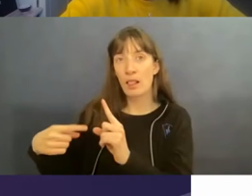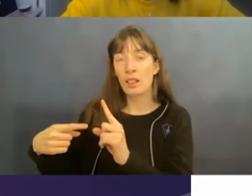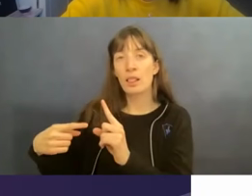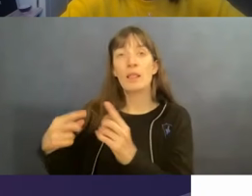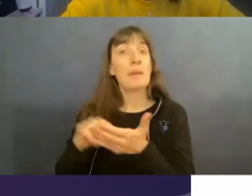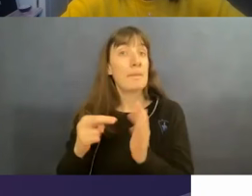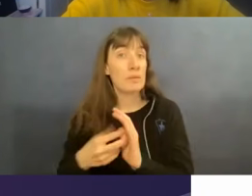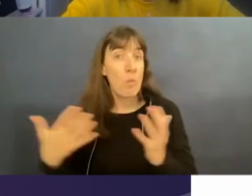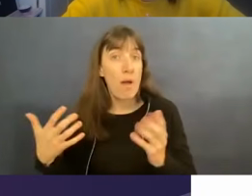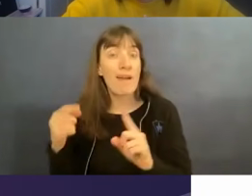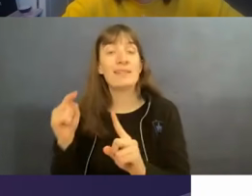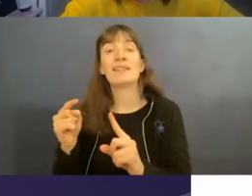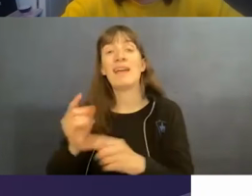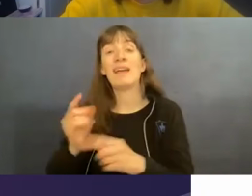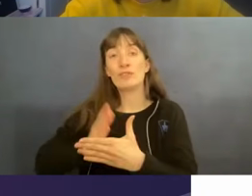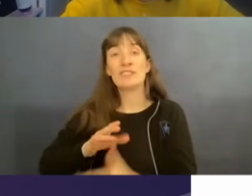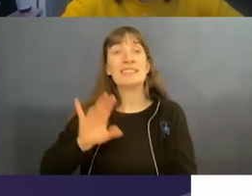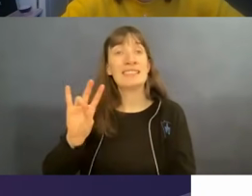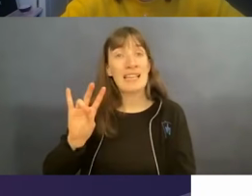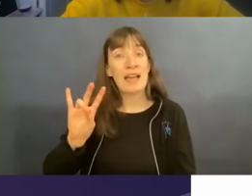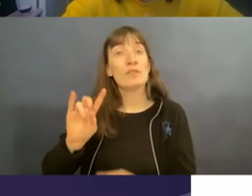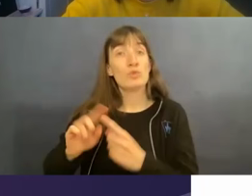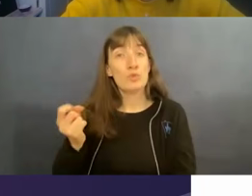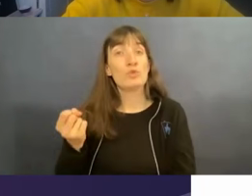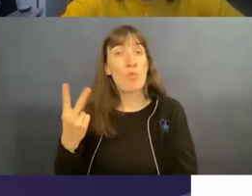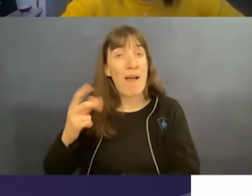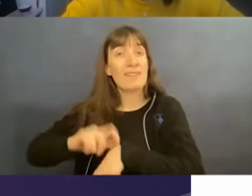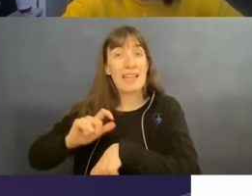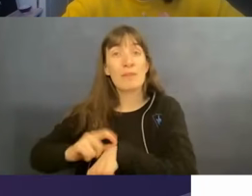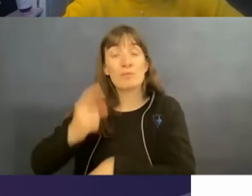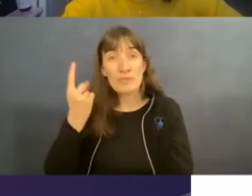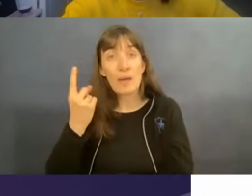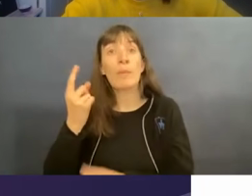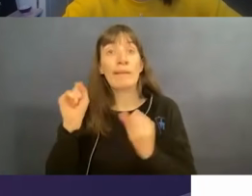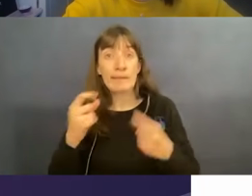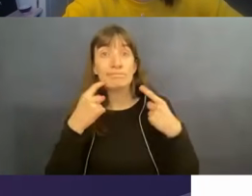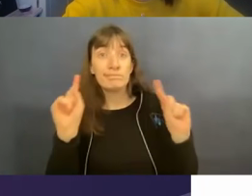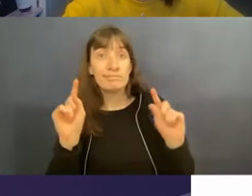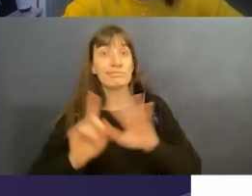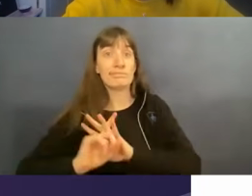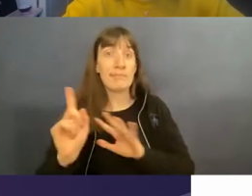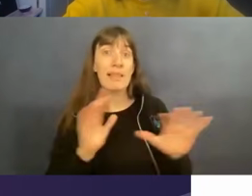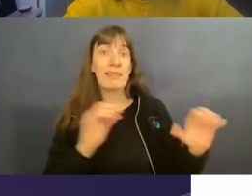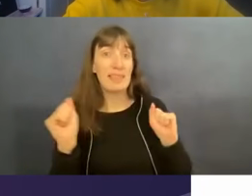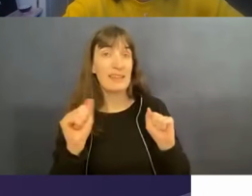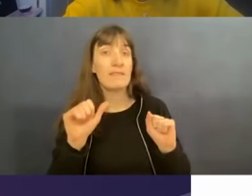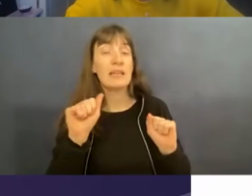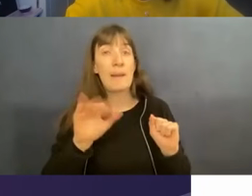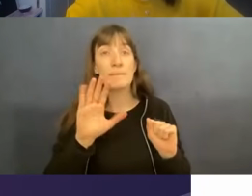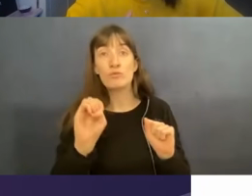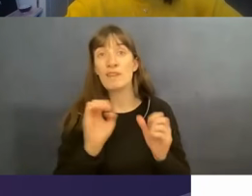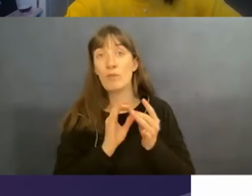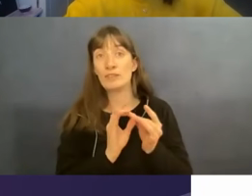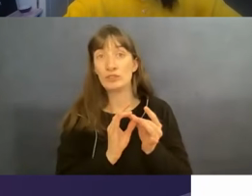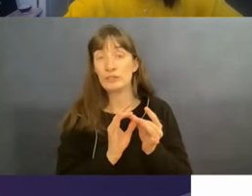on average 7 to now even 12 attempts for someone to be able to successfully leave an abusive relationship. So